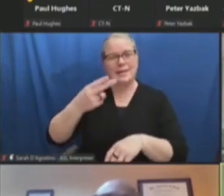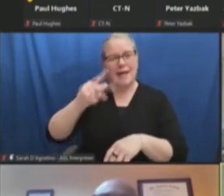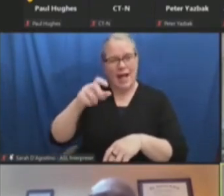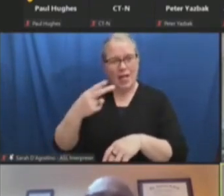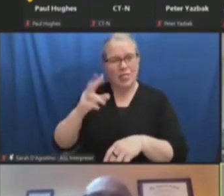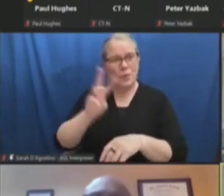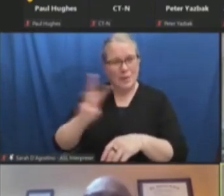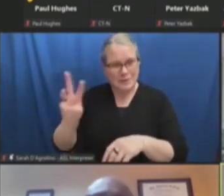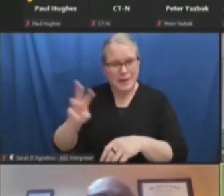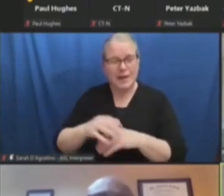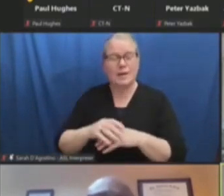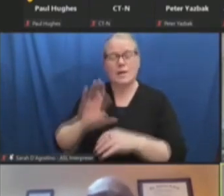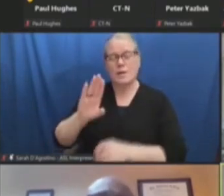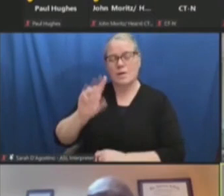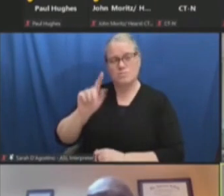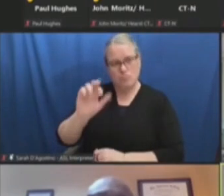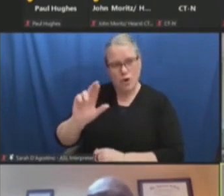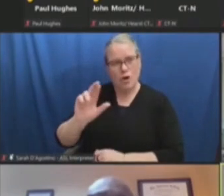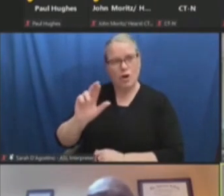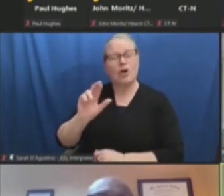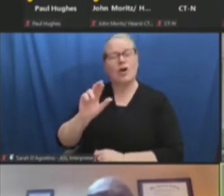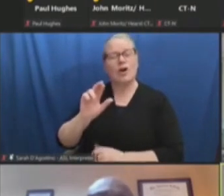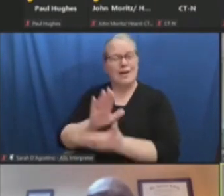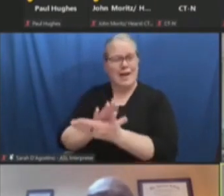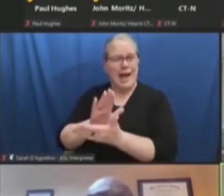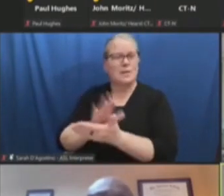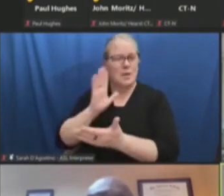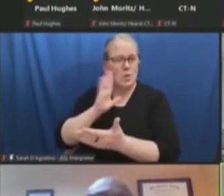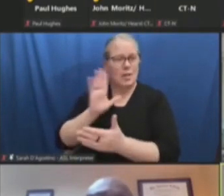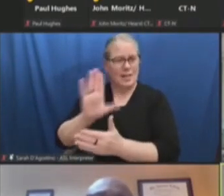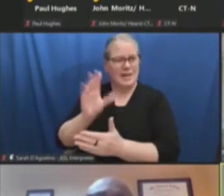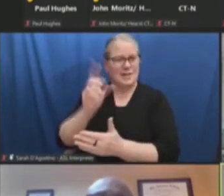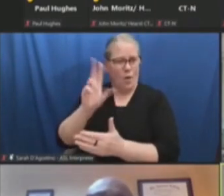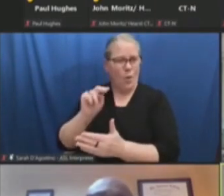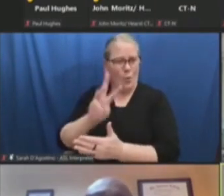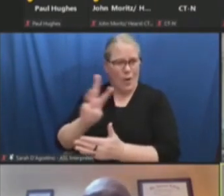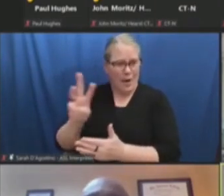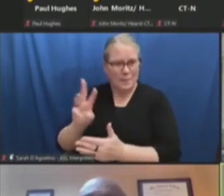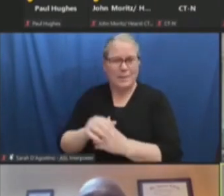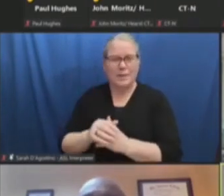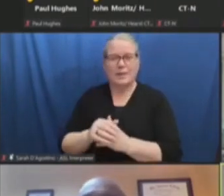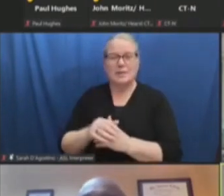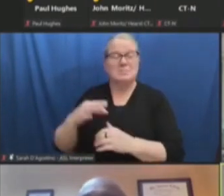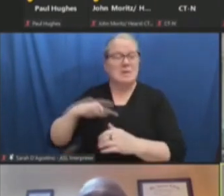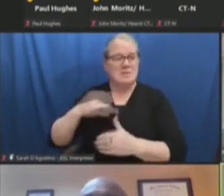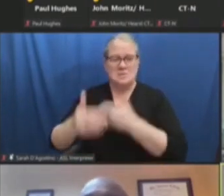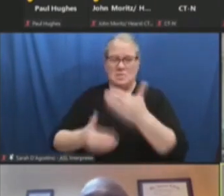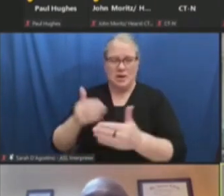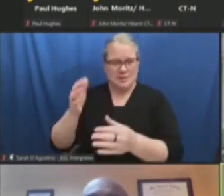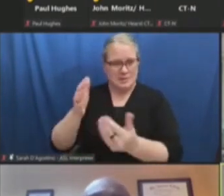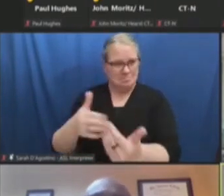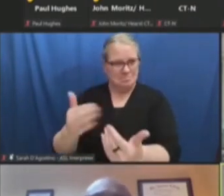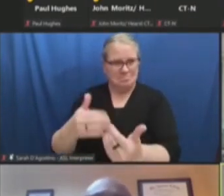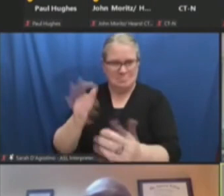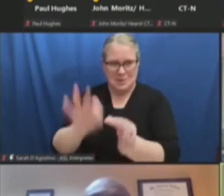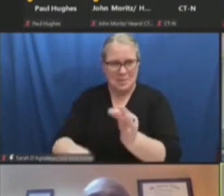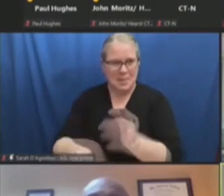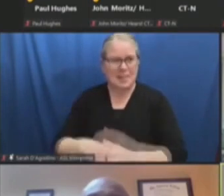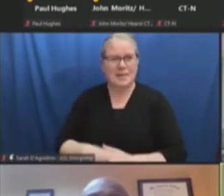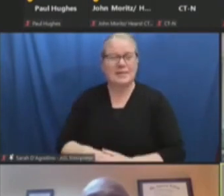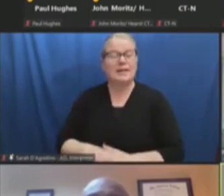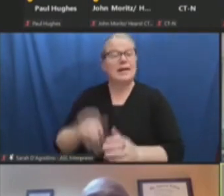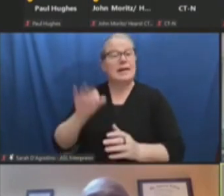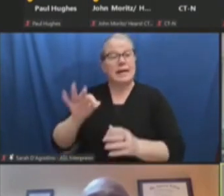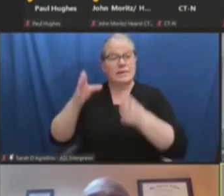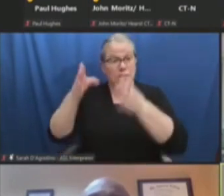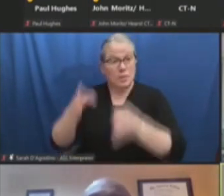Broker Academy will have its own page, and it's a very simple application process. If a candidate does not have